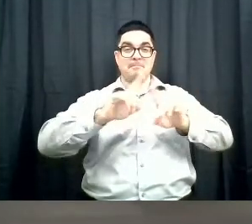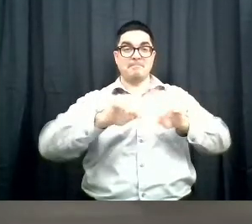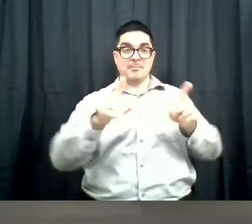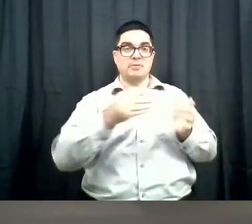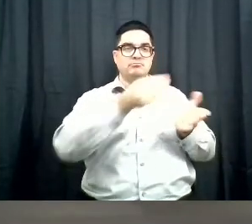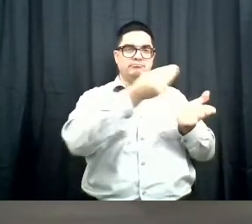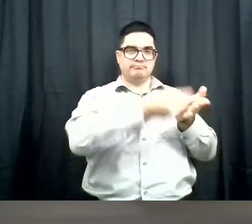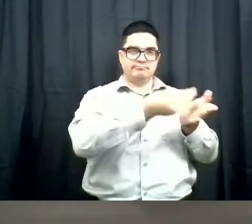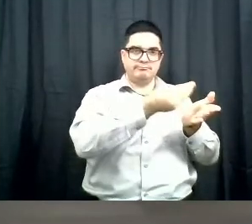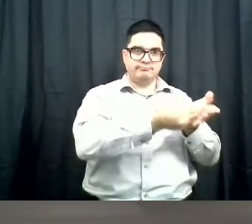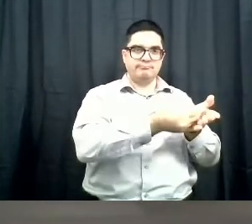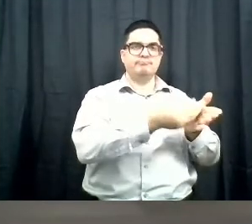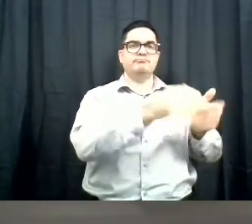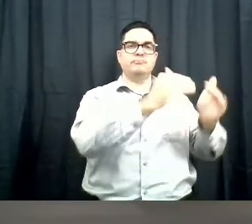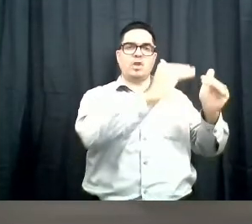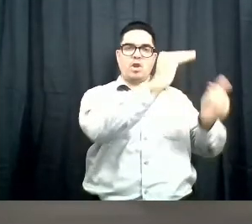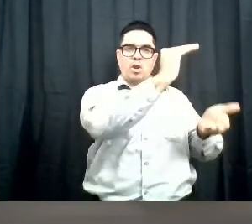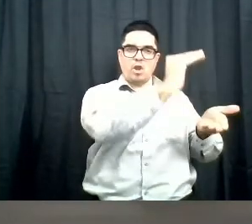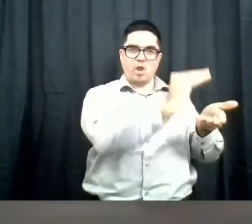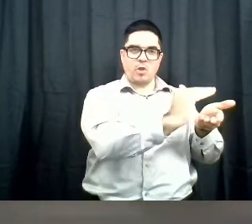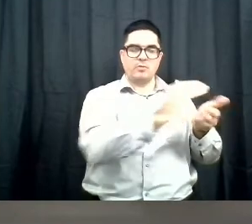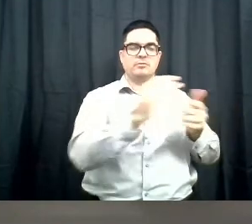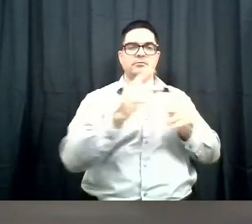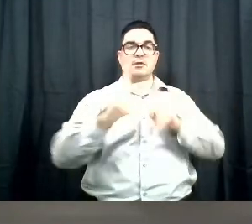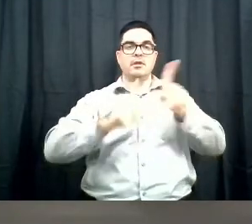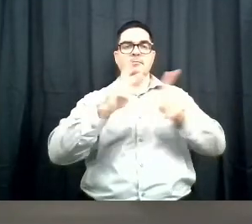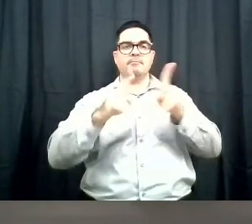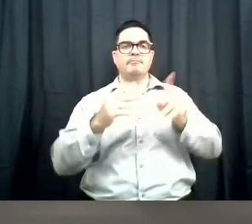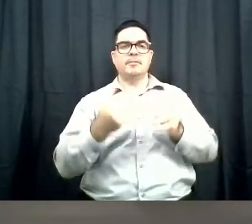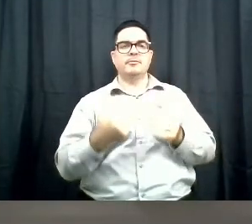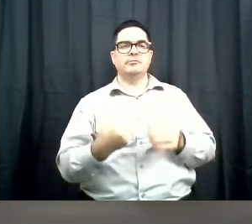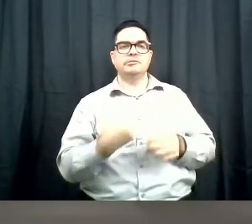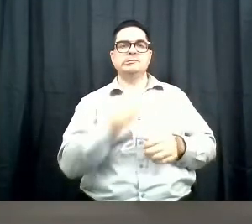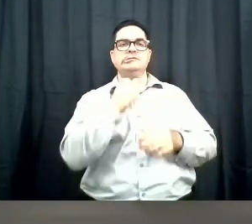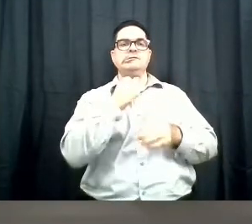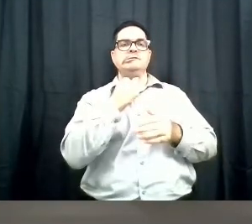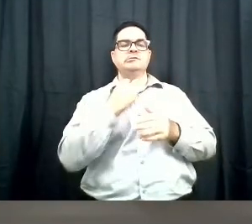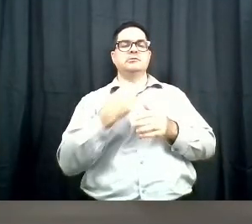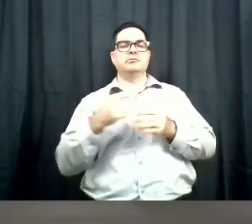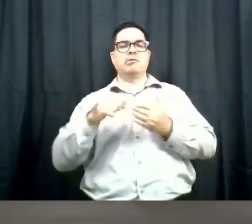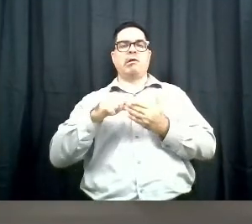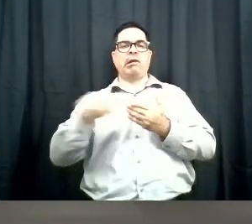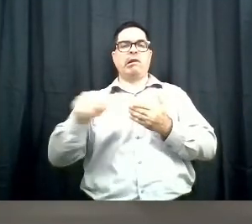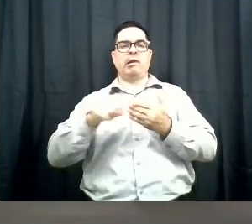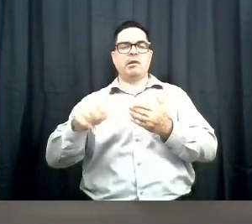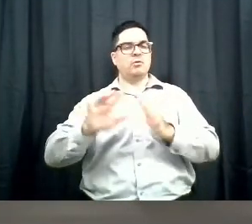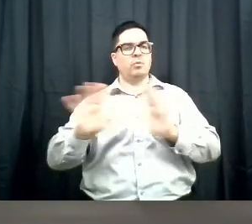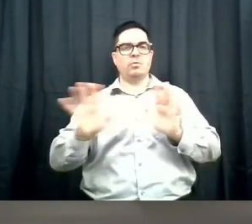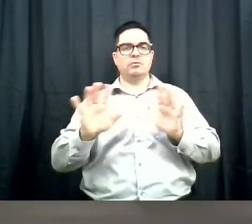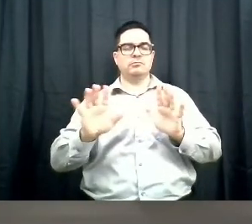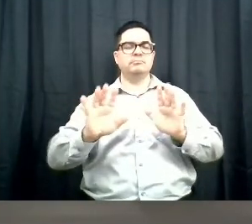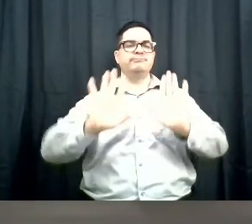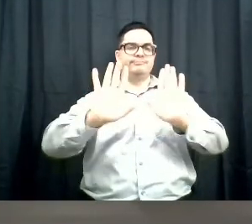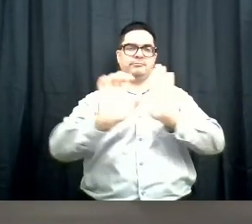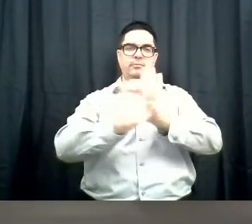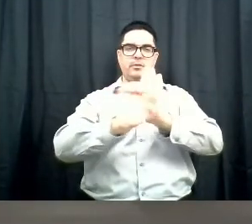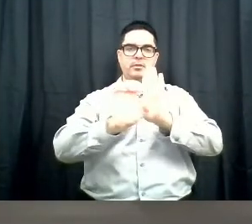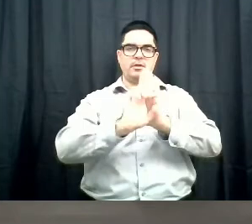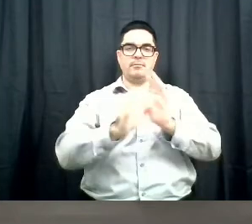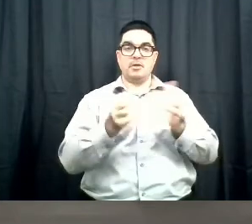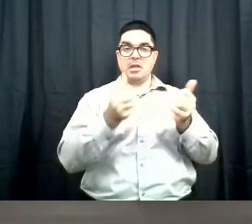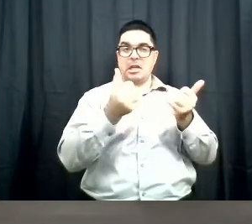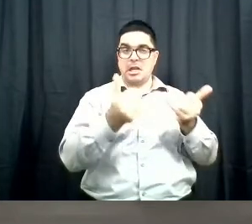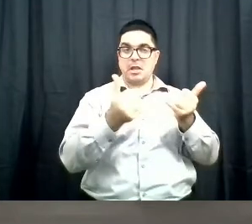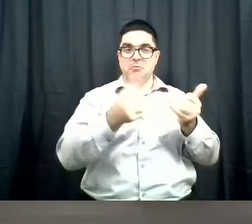for customers. Just as an example, at times natural gas is much less